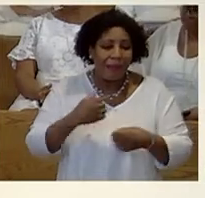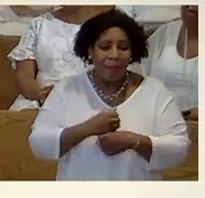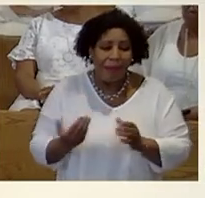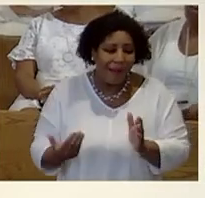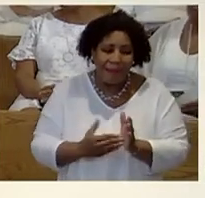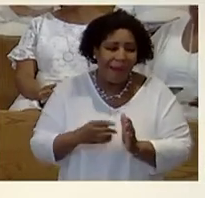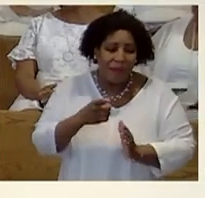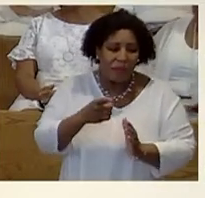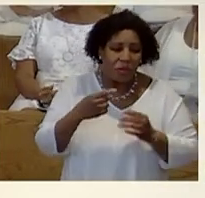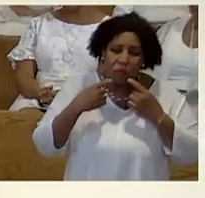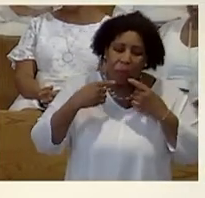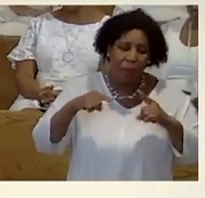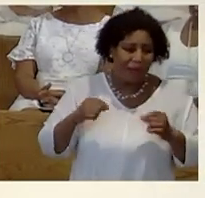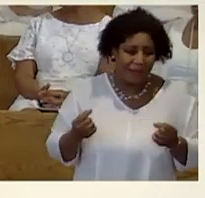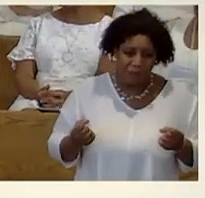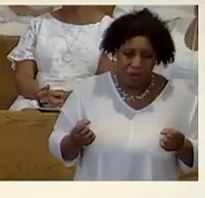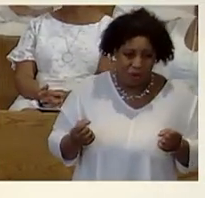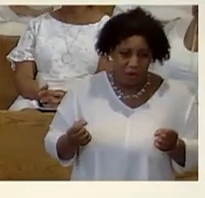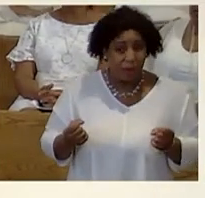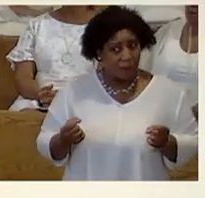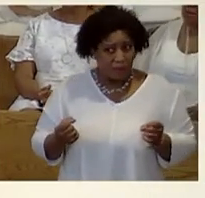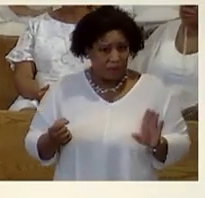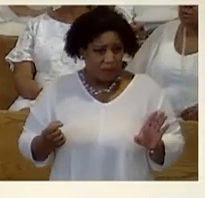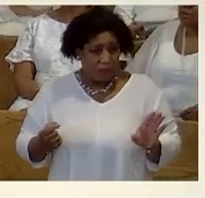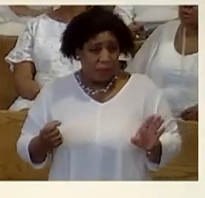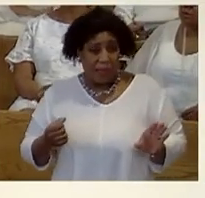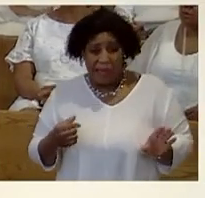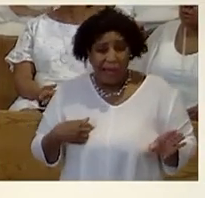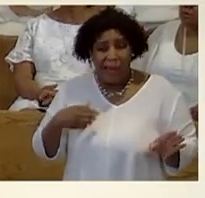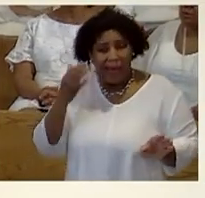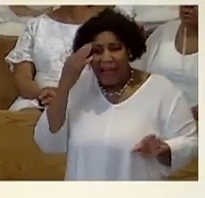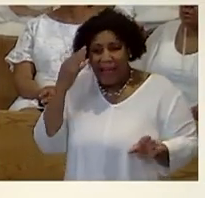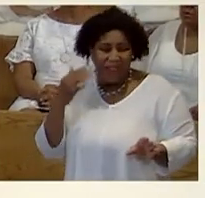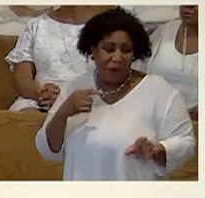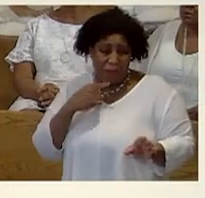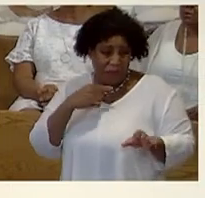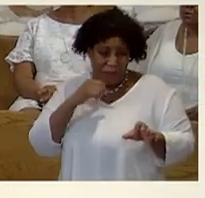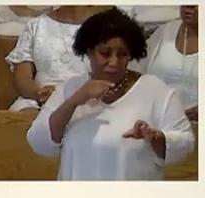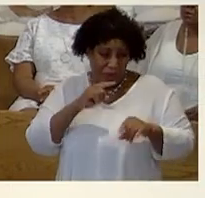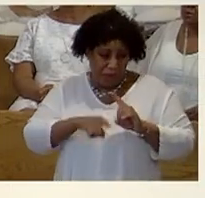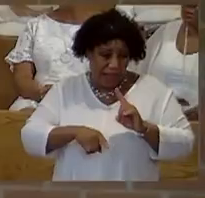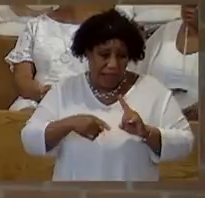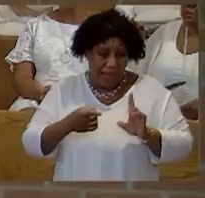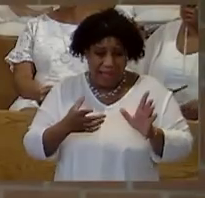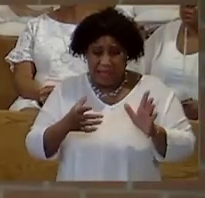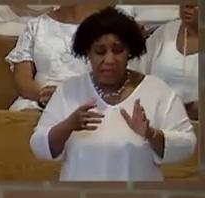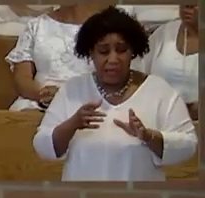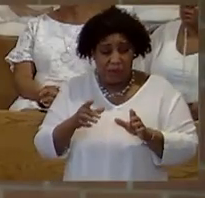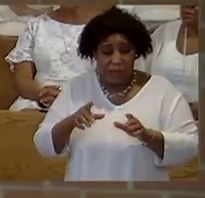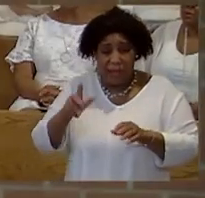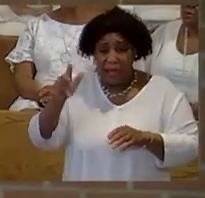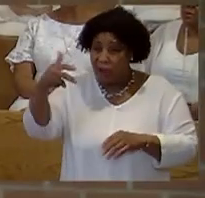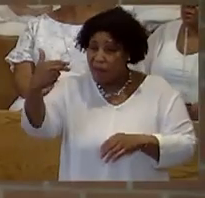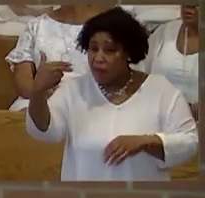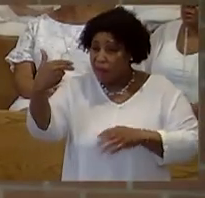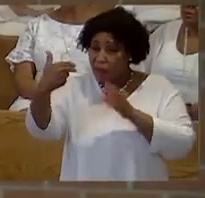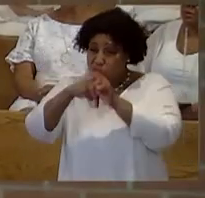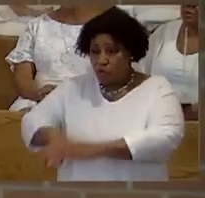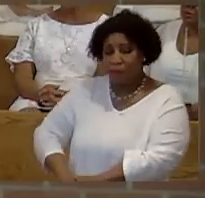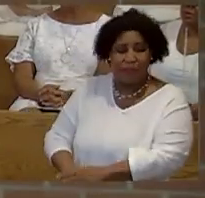against you shall prosper. And I know you don't have any ability to dismantle a weapon, but